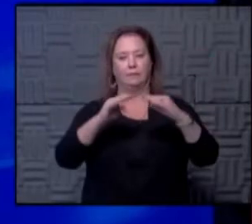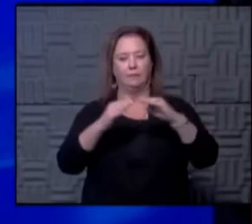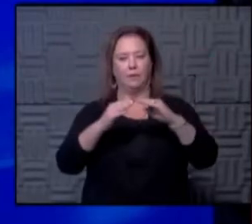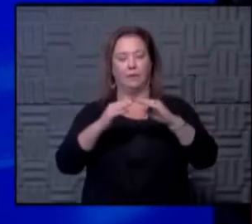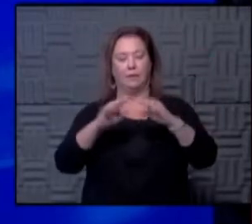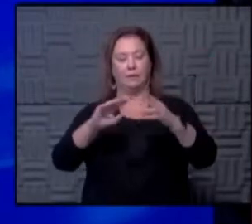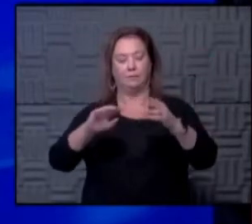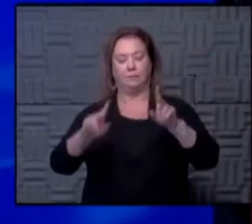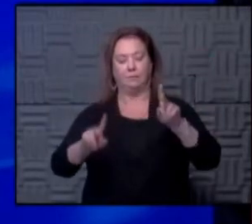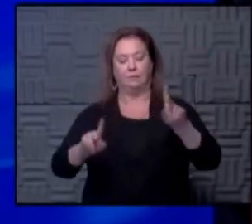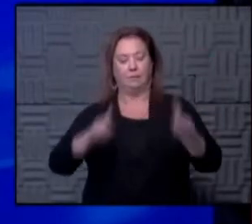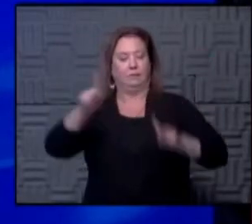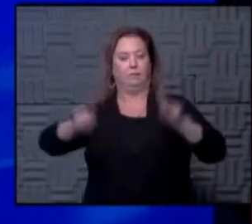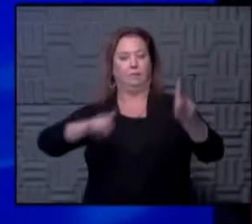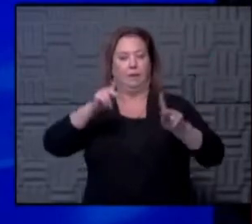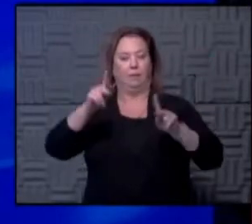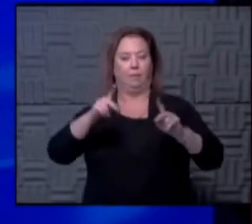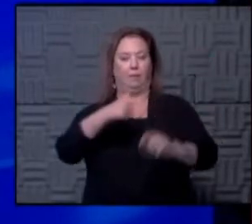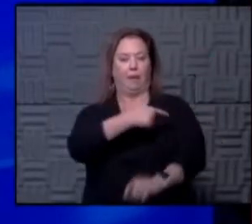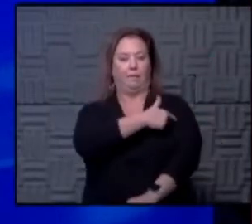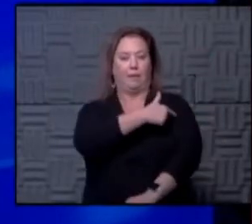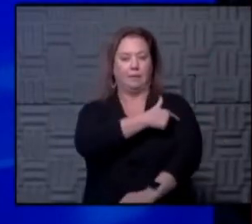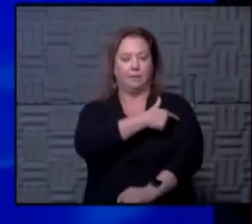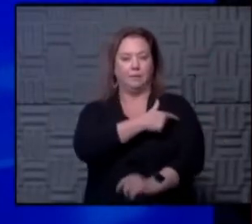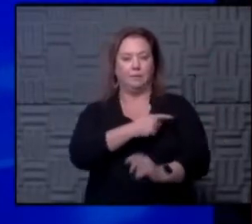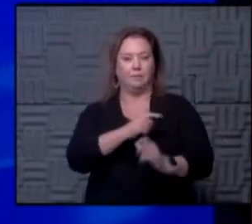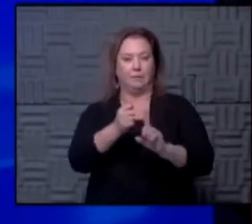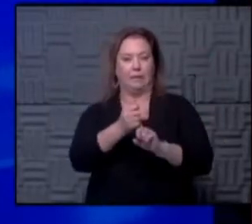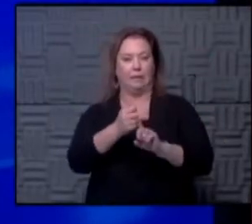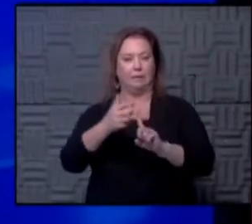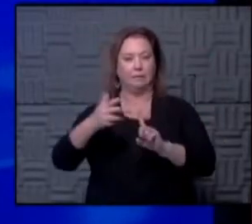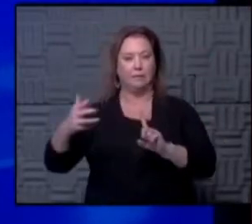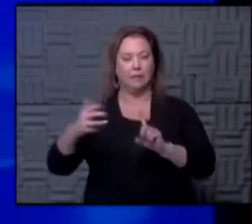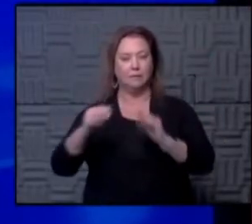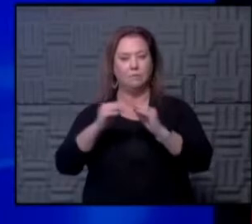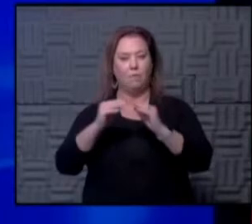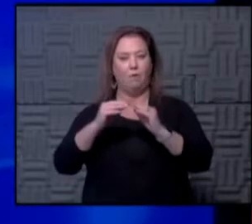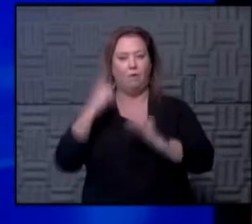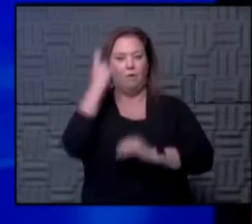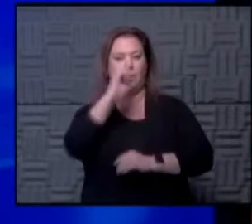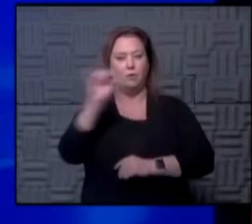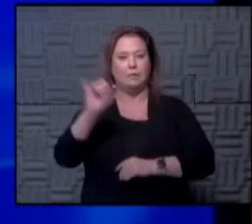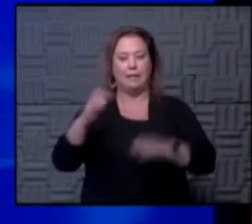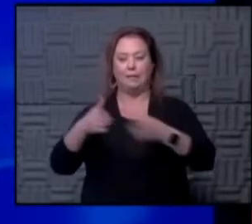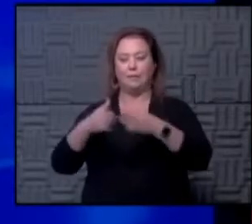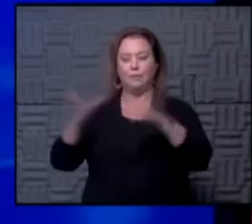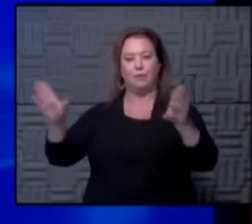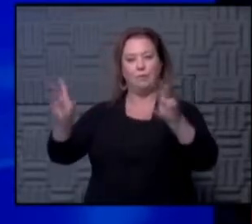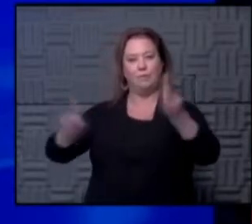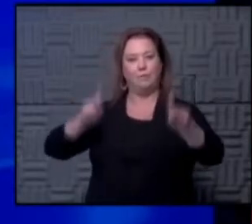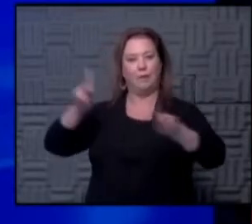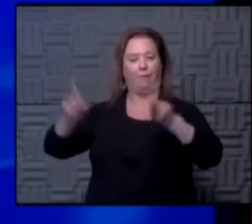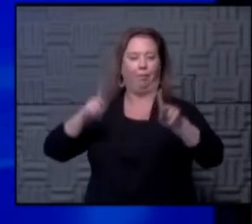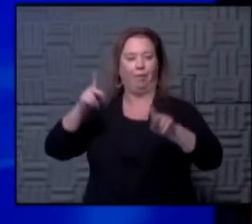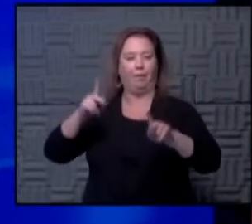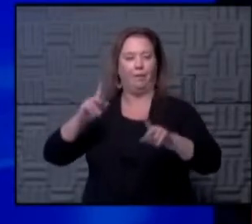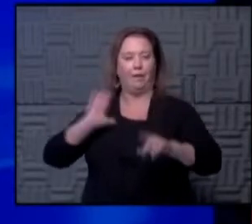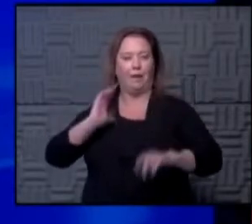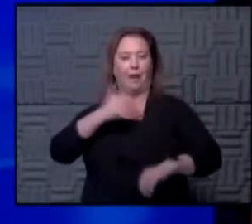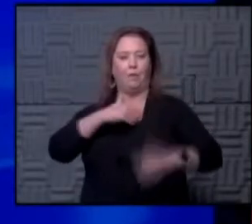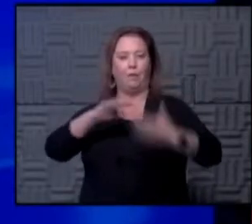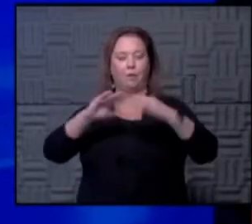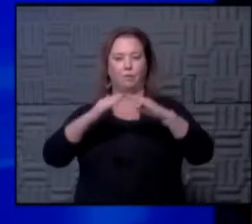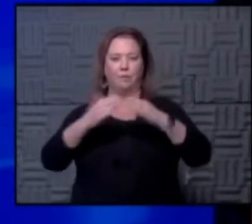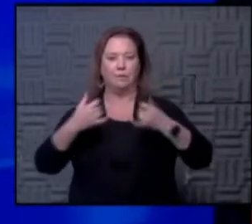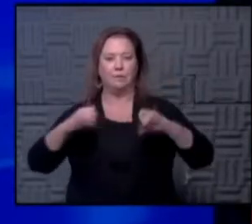as the population being vaccinated expands to look more like the general population in our country. But I think